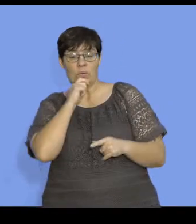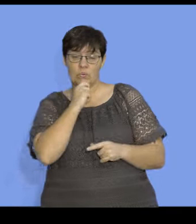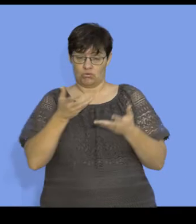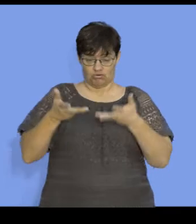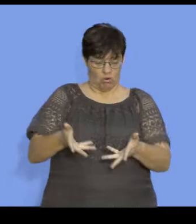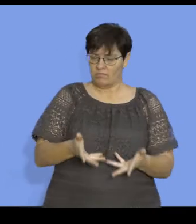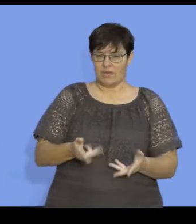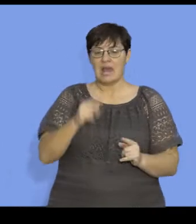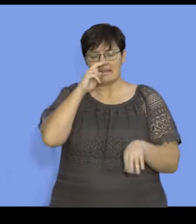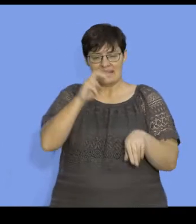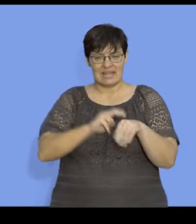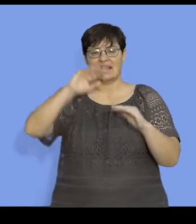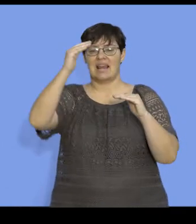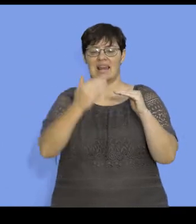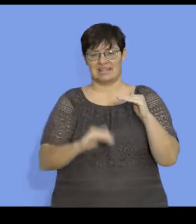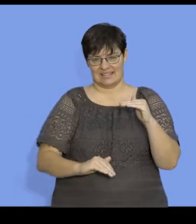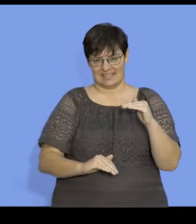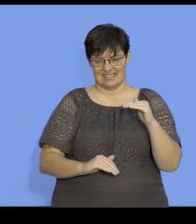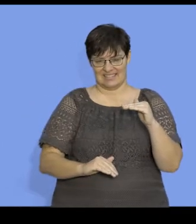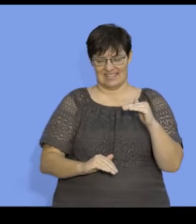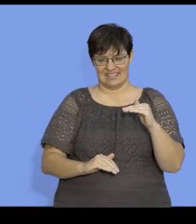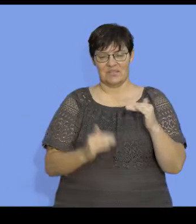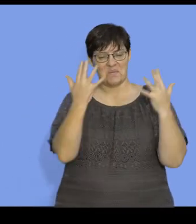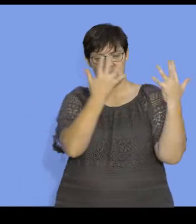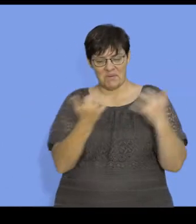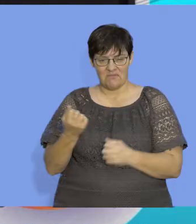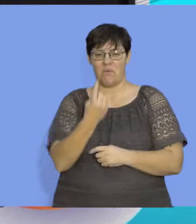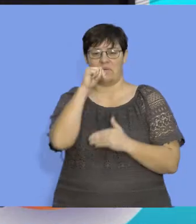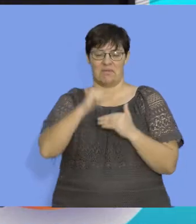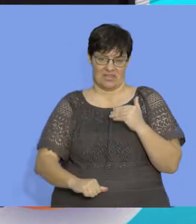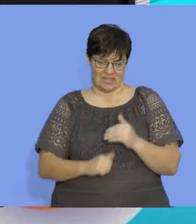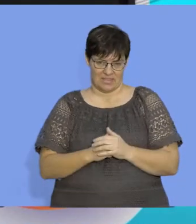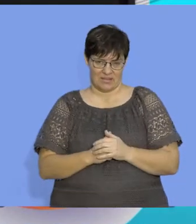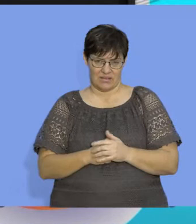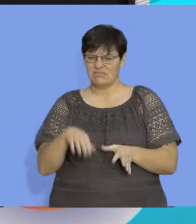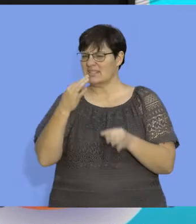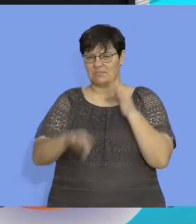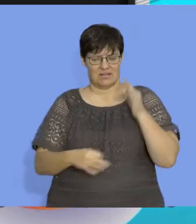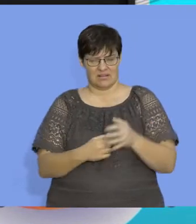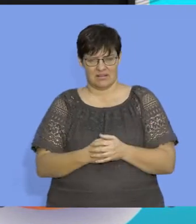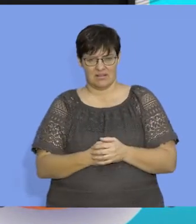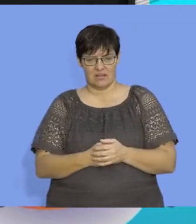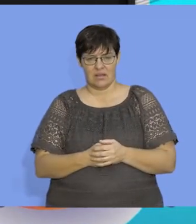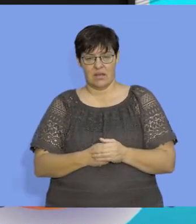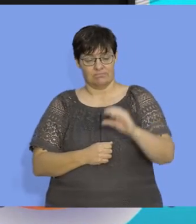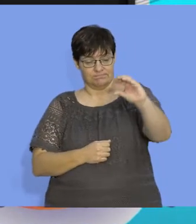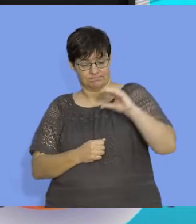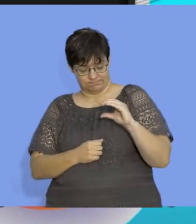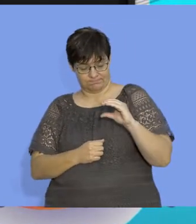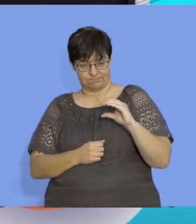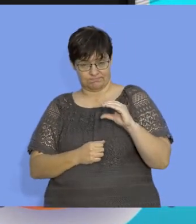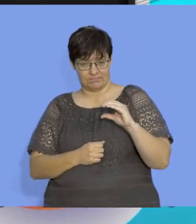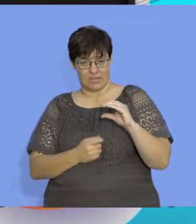out what it is for 1 month. I mean, that is simple. You are given a projected income, or you are given an actual income statement from January